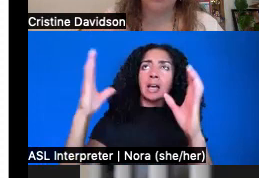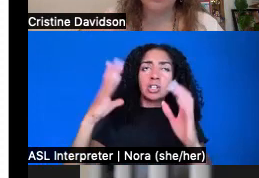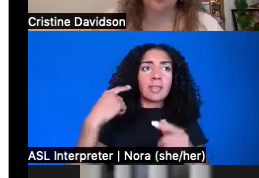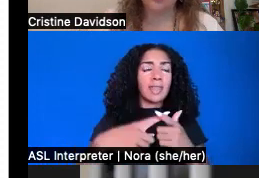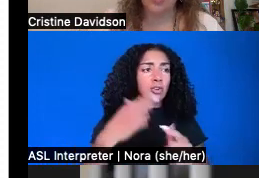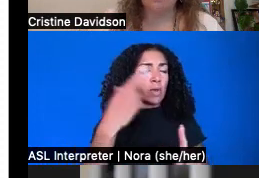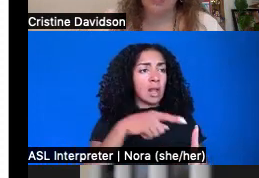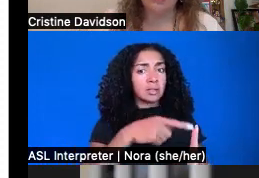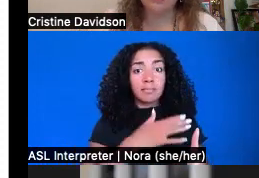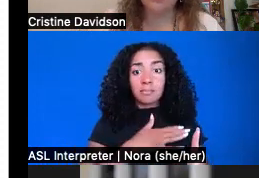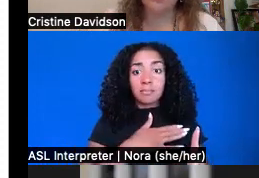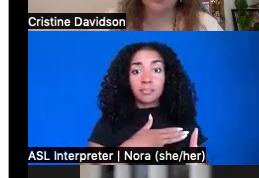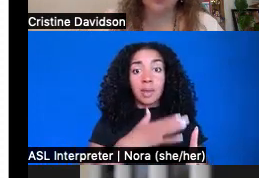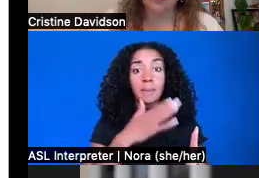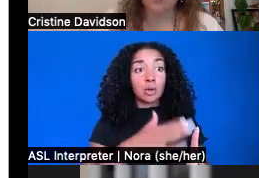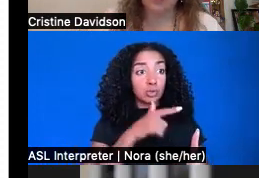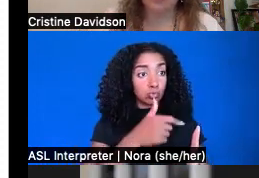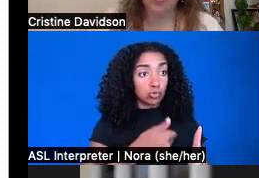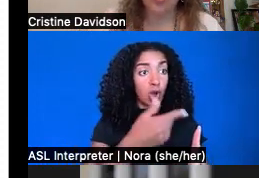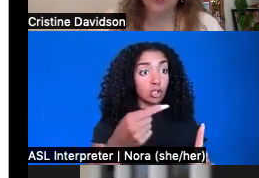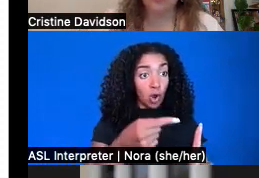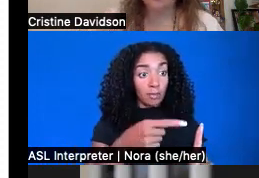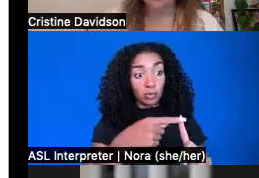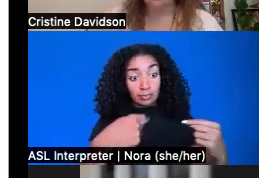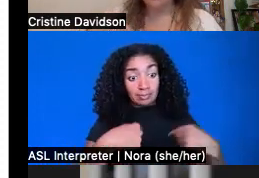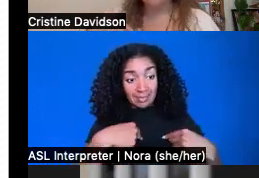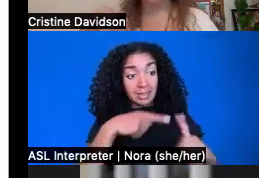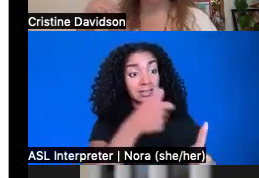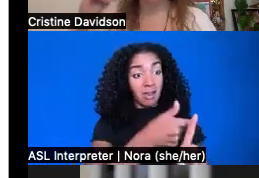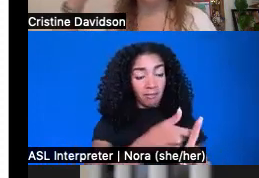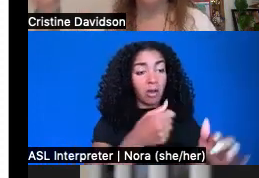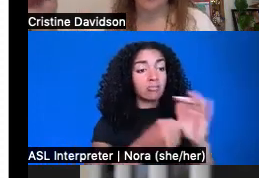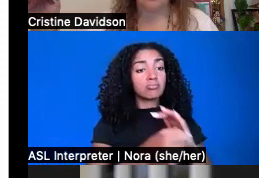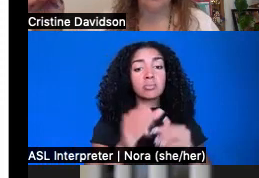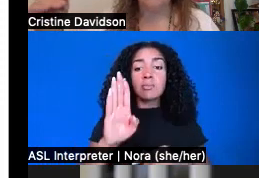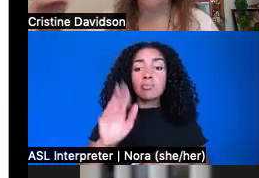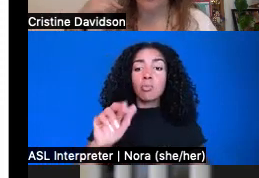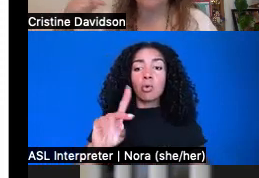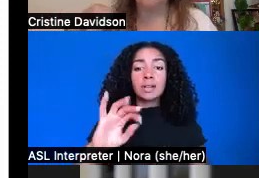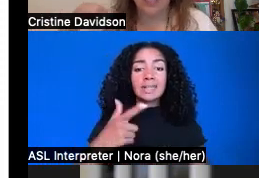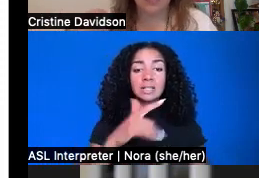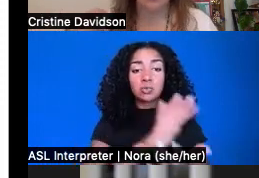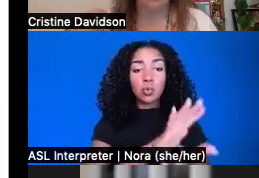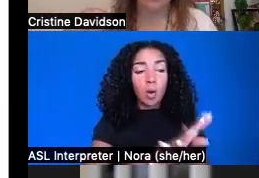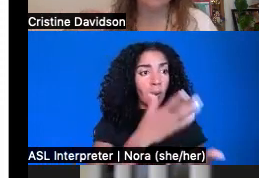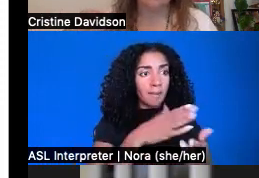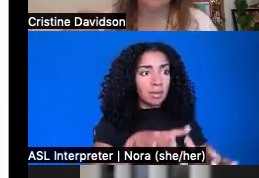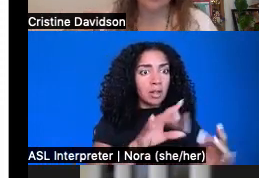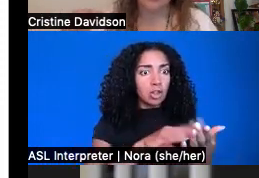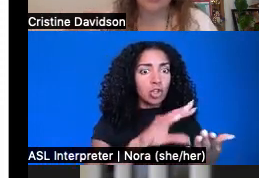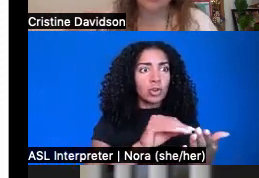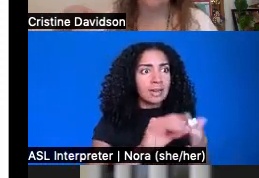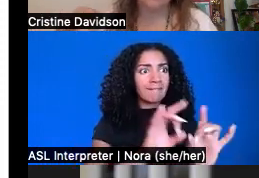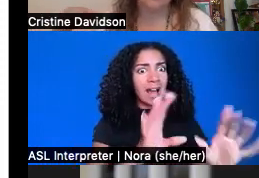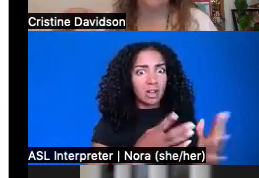and probably learned a lot of violence when they were in boarding school, right? Like even to understand that it wasn't me, that it wasn't something